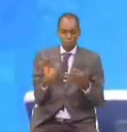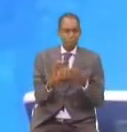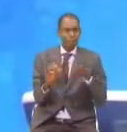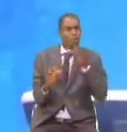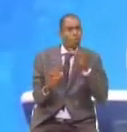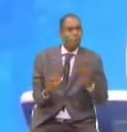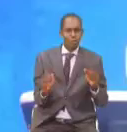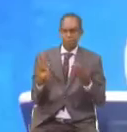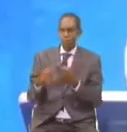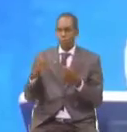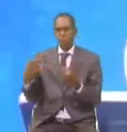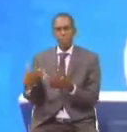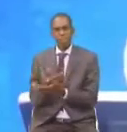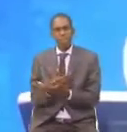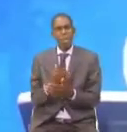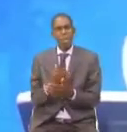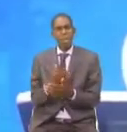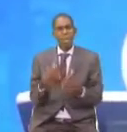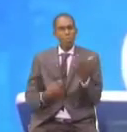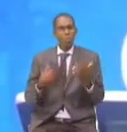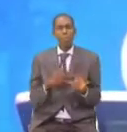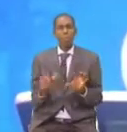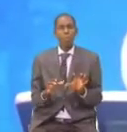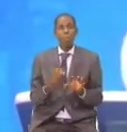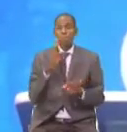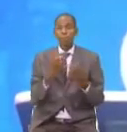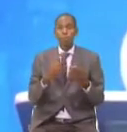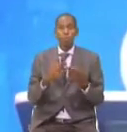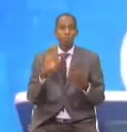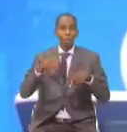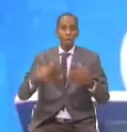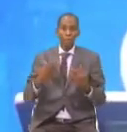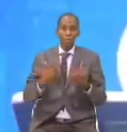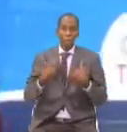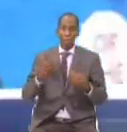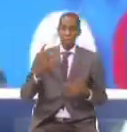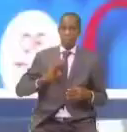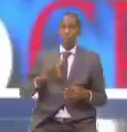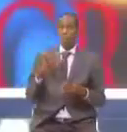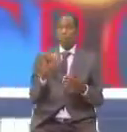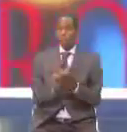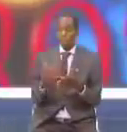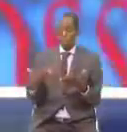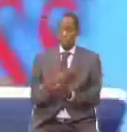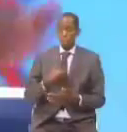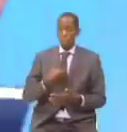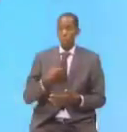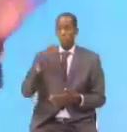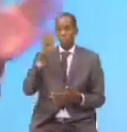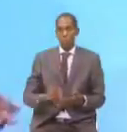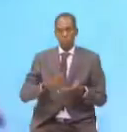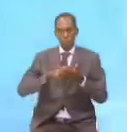If we're going to have the benefit of the use of the new clothes, we remove the